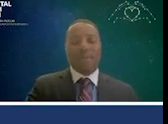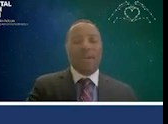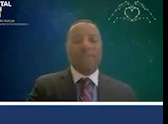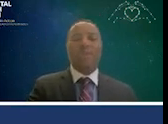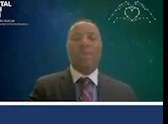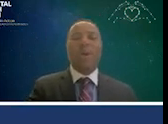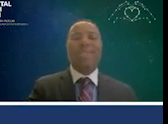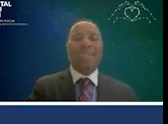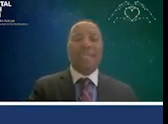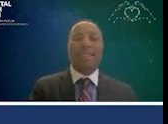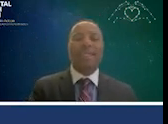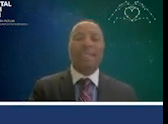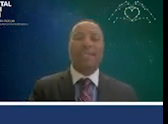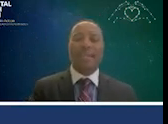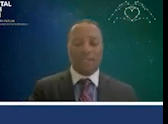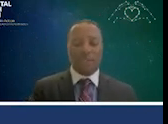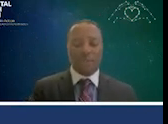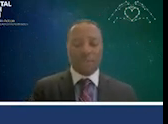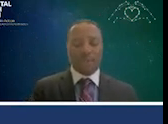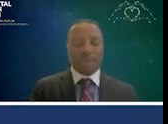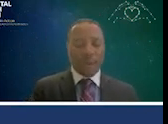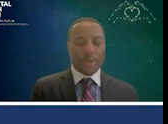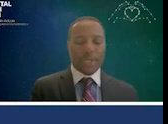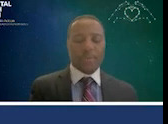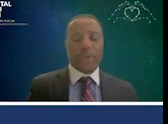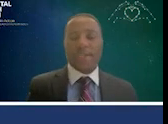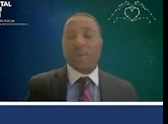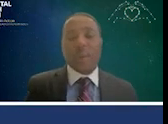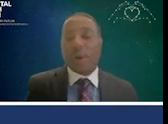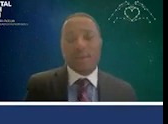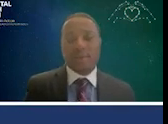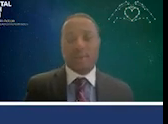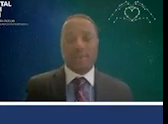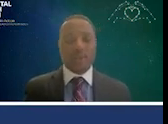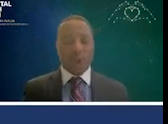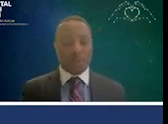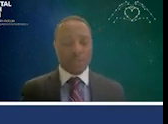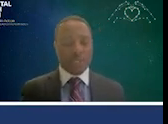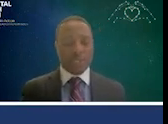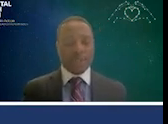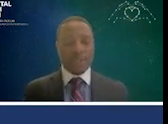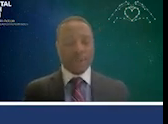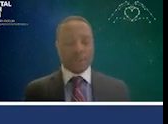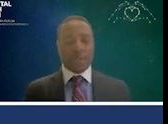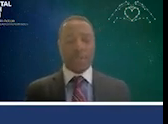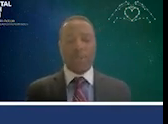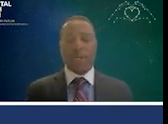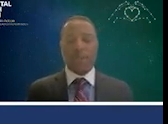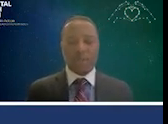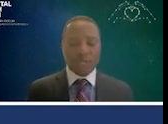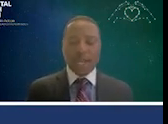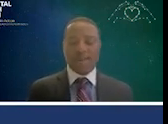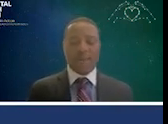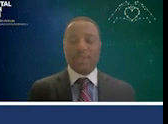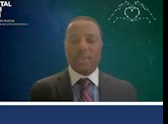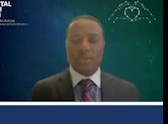of demographics who are seeking to get attached to a primary care provider. One, of course, newcomers, those people who are